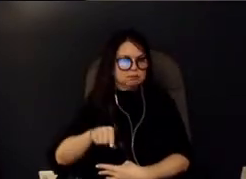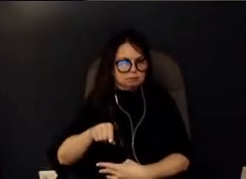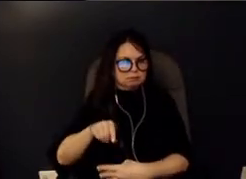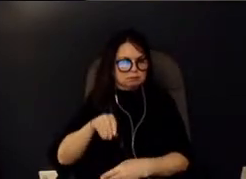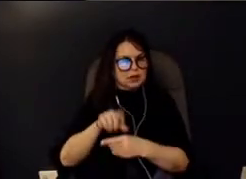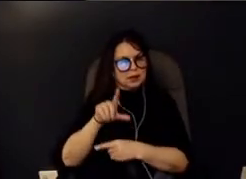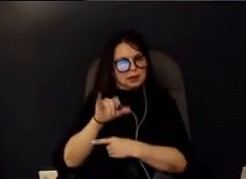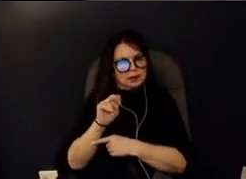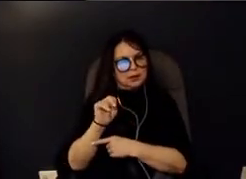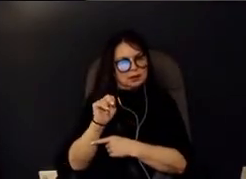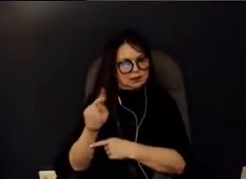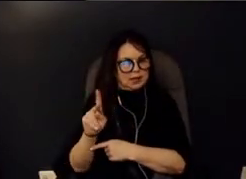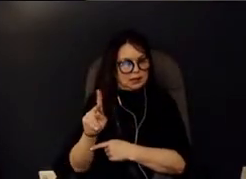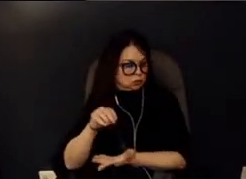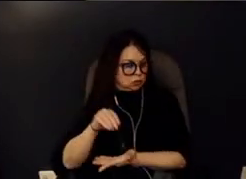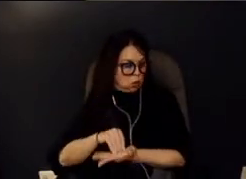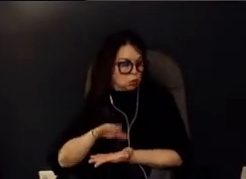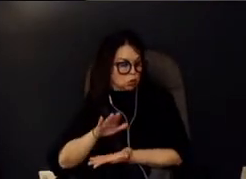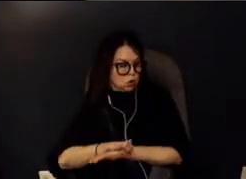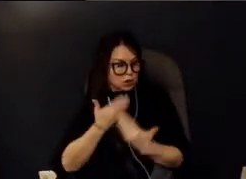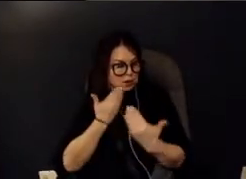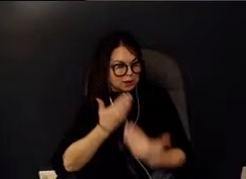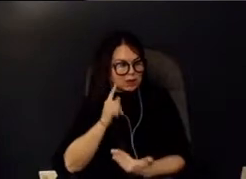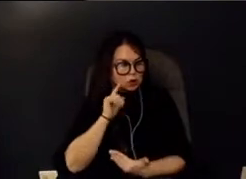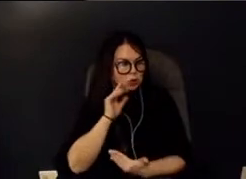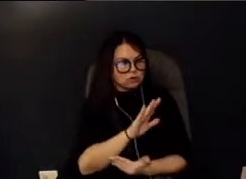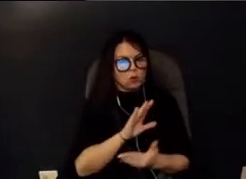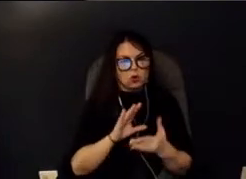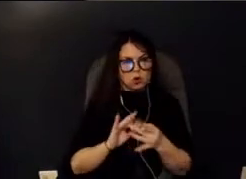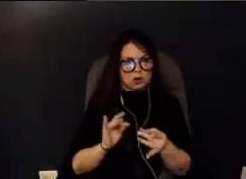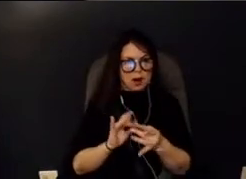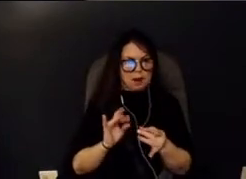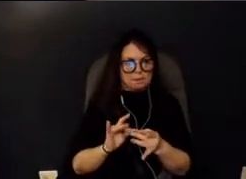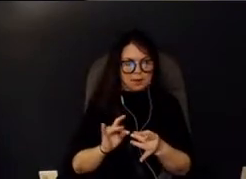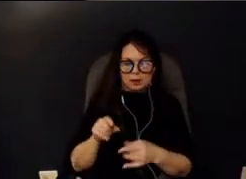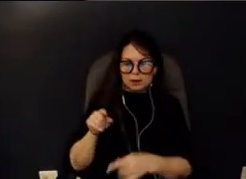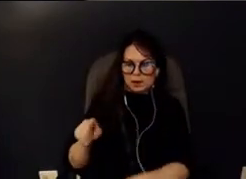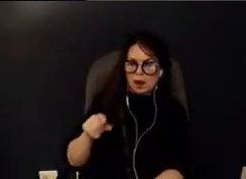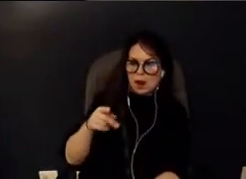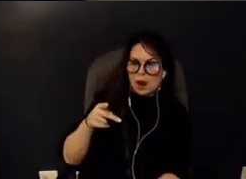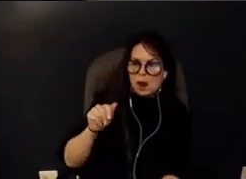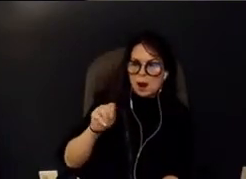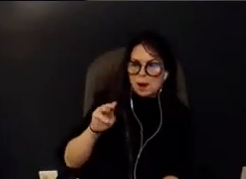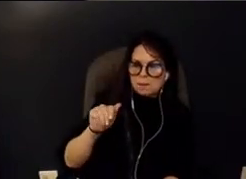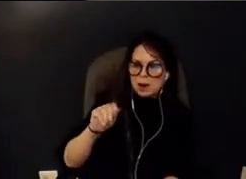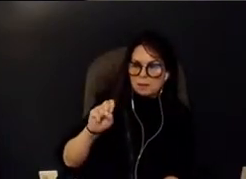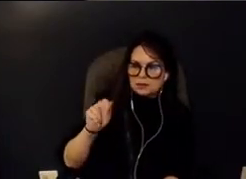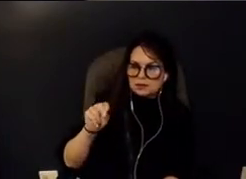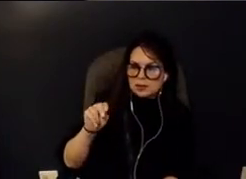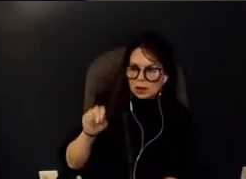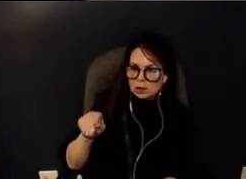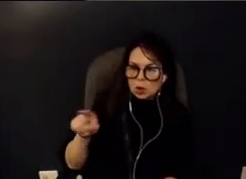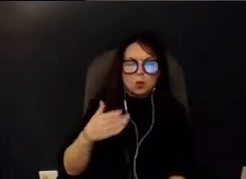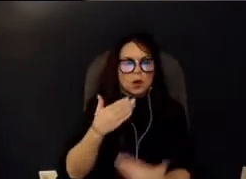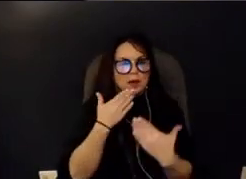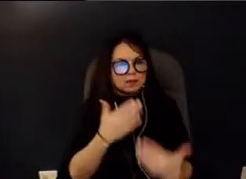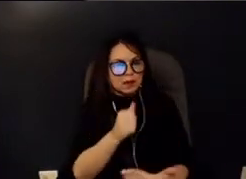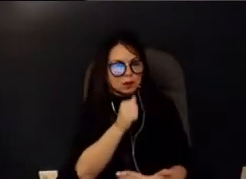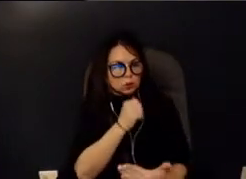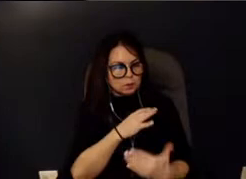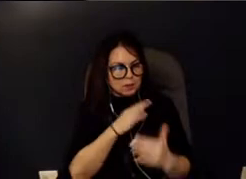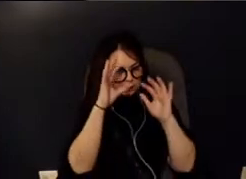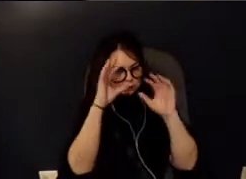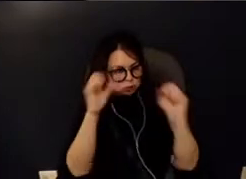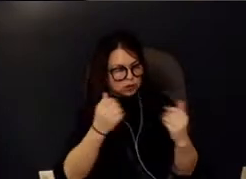comment. Council Member Palmisano. Thank you, Madam Chair. Thank you, Council Member Gordon. I'm just trying